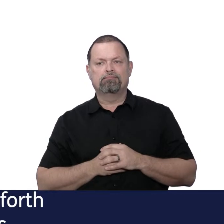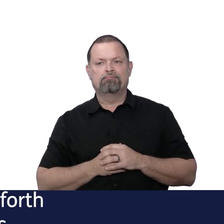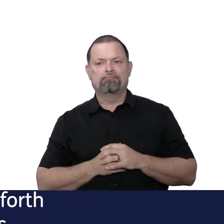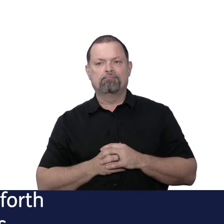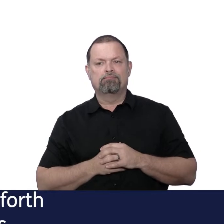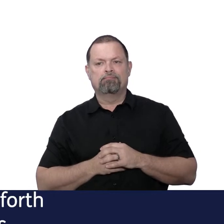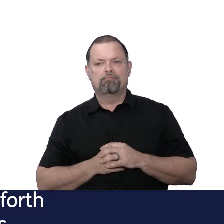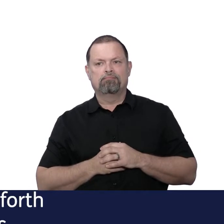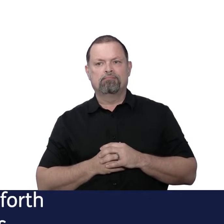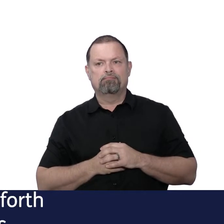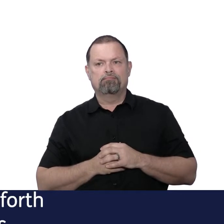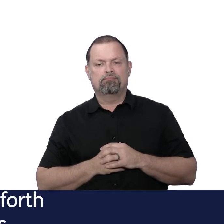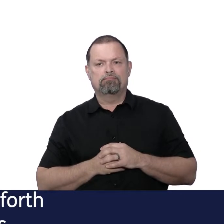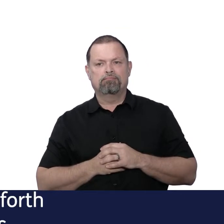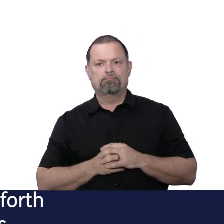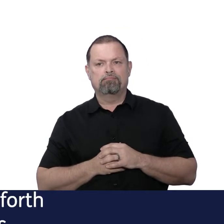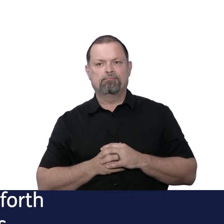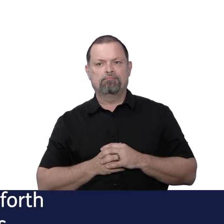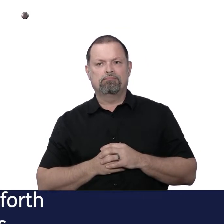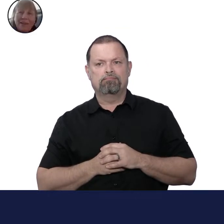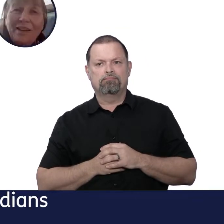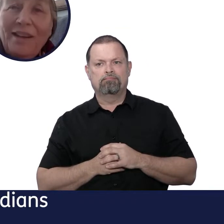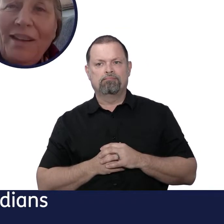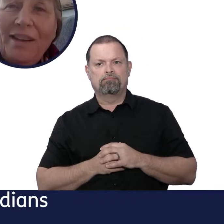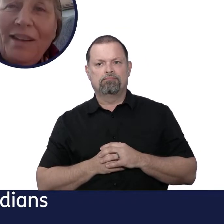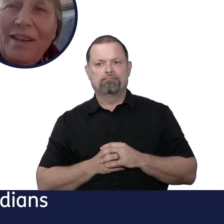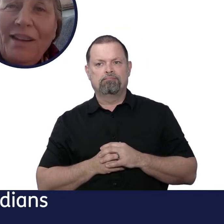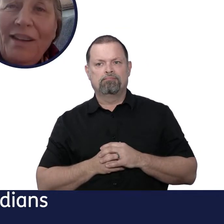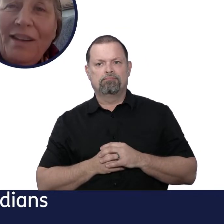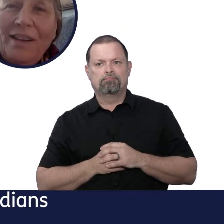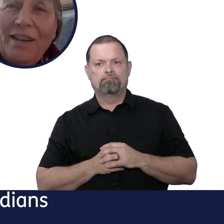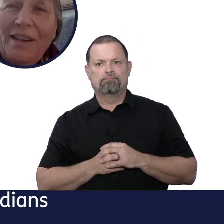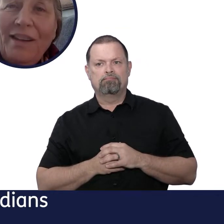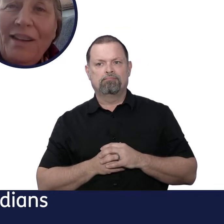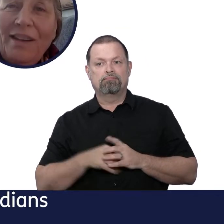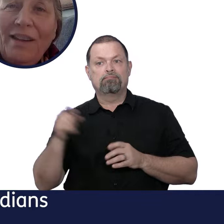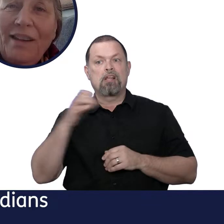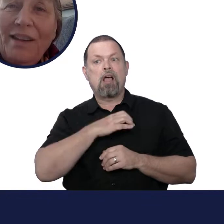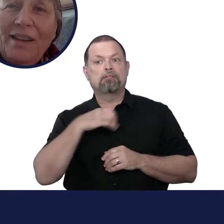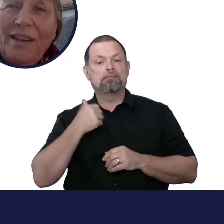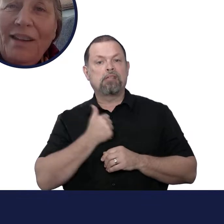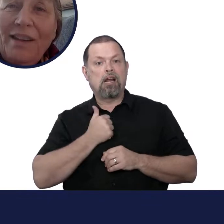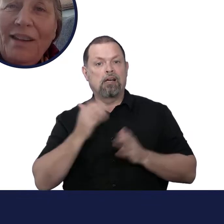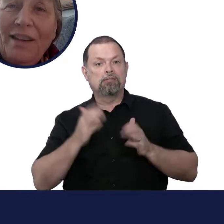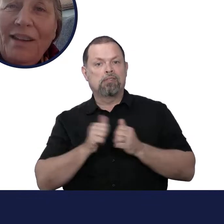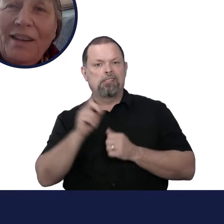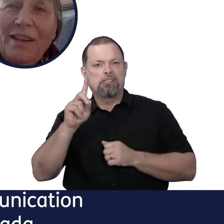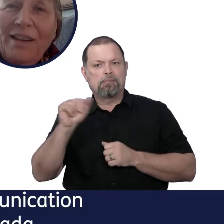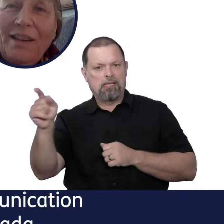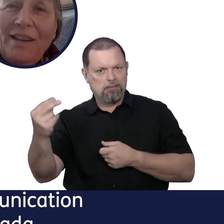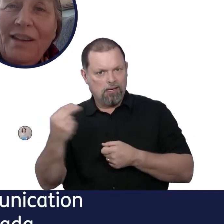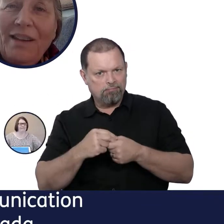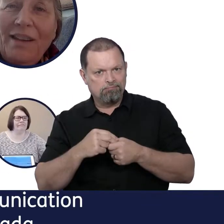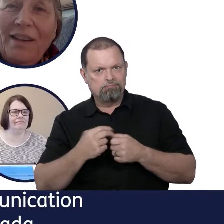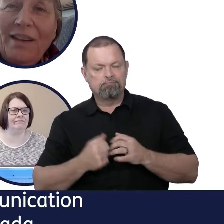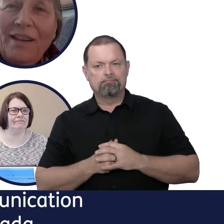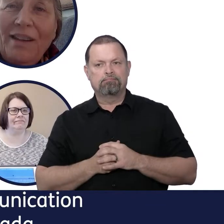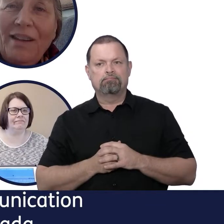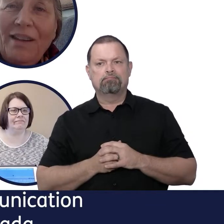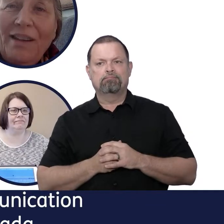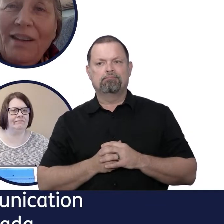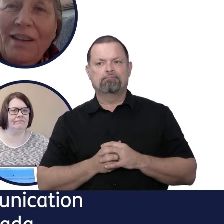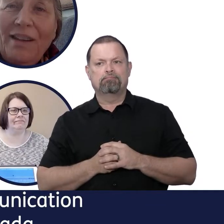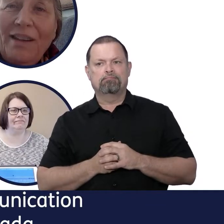Also with us are Pat Danforth and Heather Walkis from the Council of Canadians with Disabilities. Christine Donato